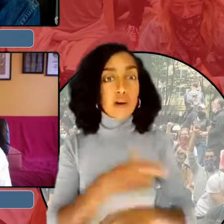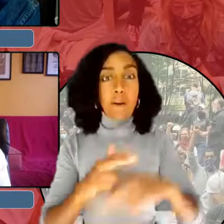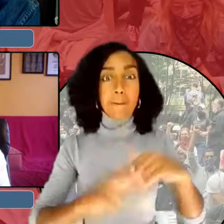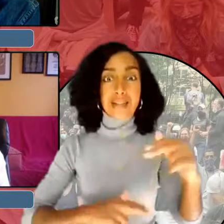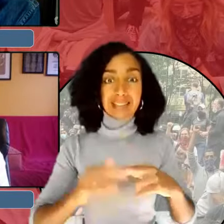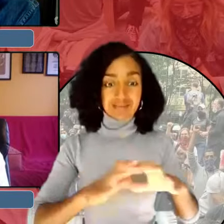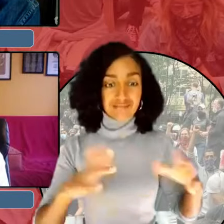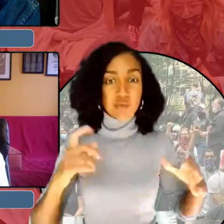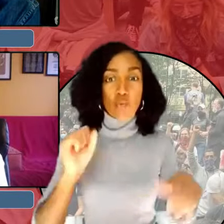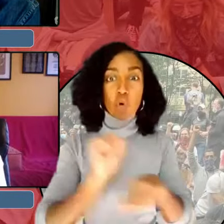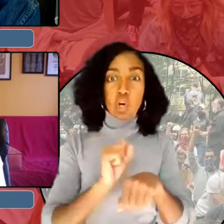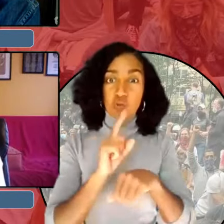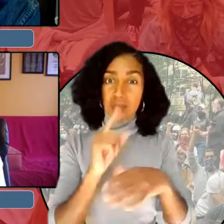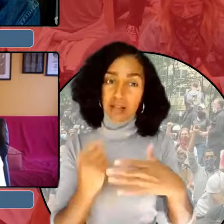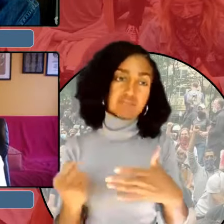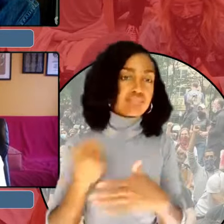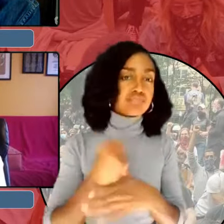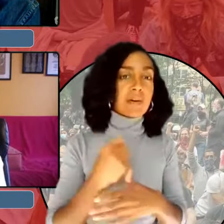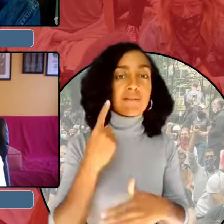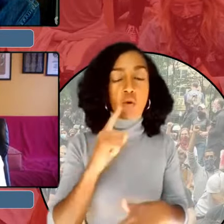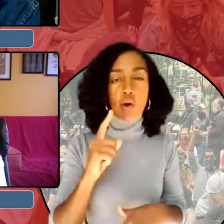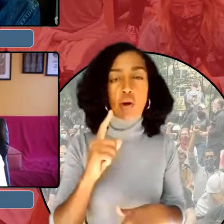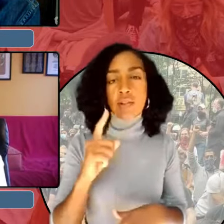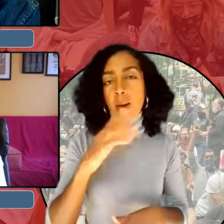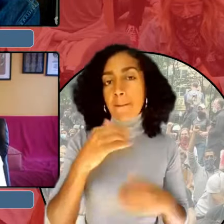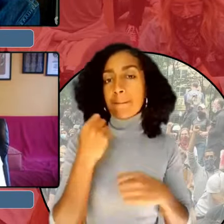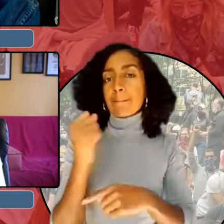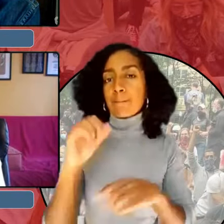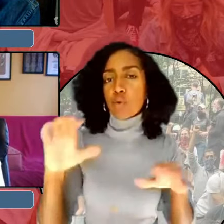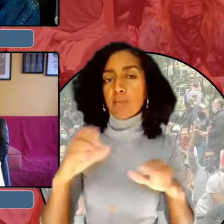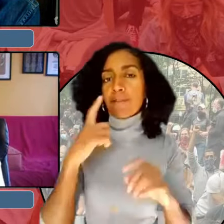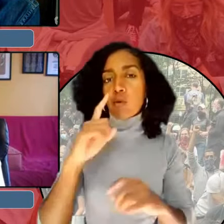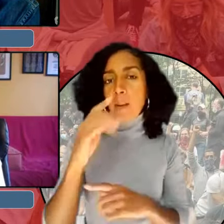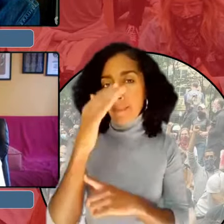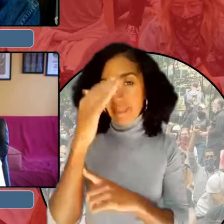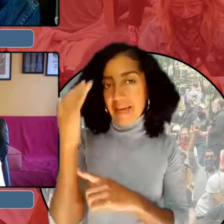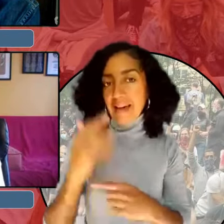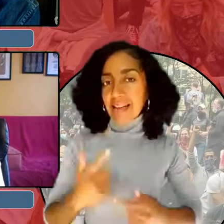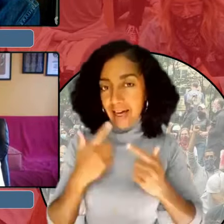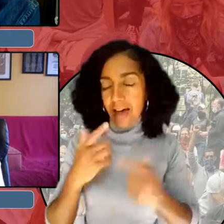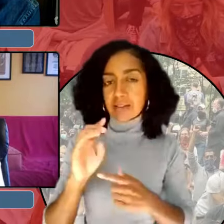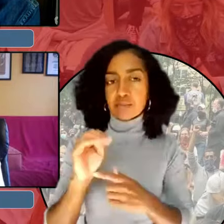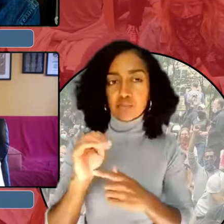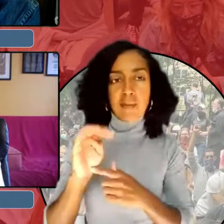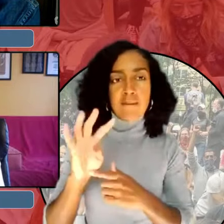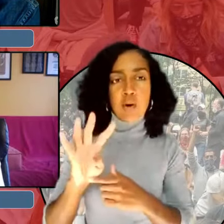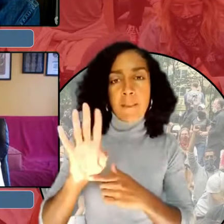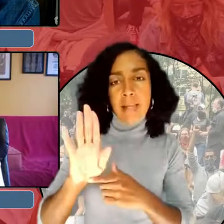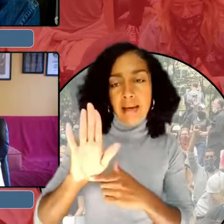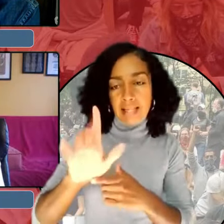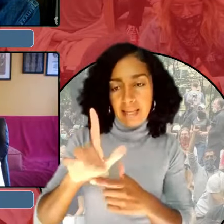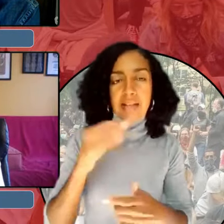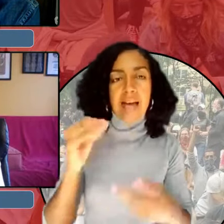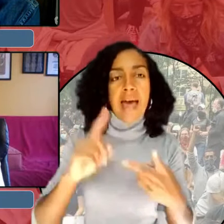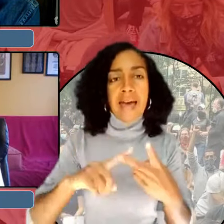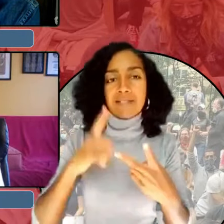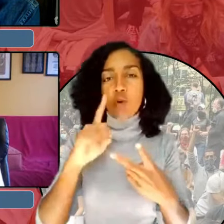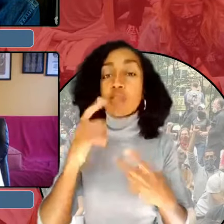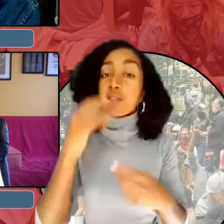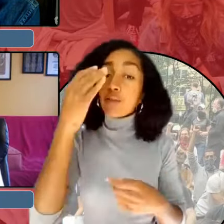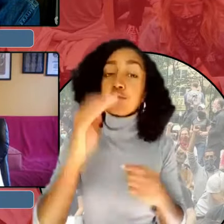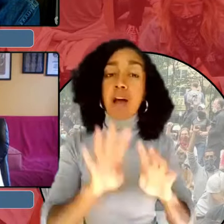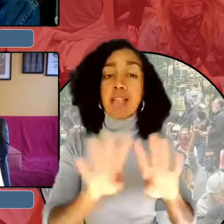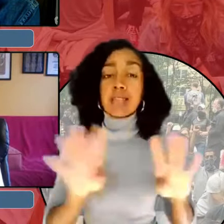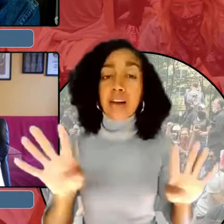for the movement for Black Lives and the rising majority, but also for the front line. I think particularly for the front line, we were